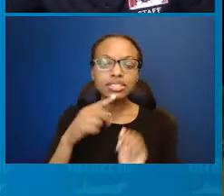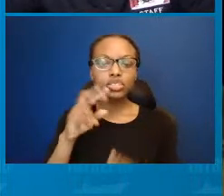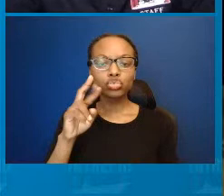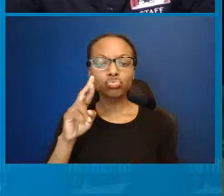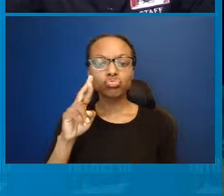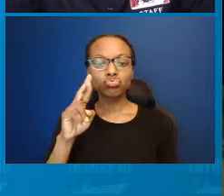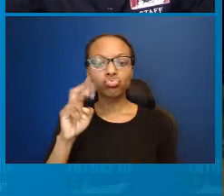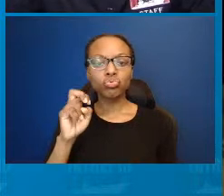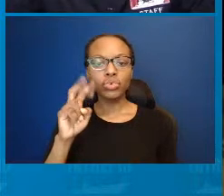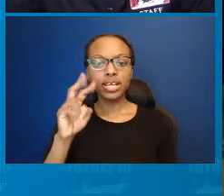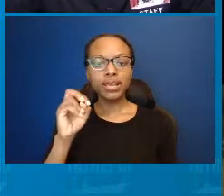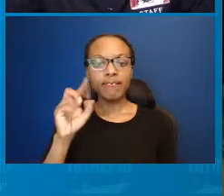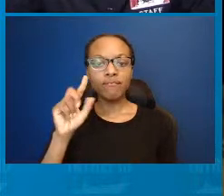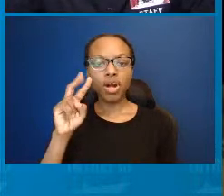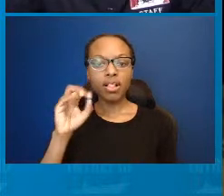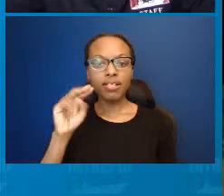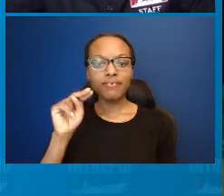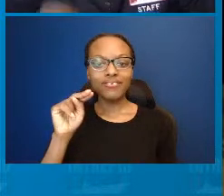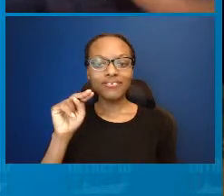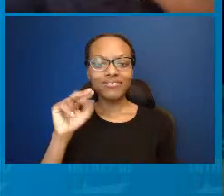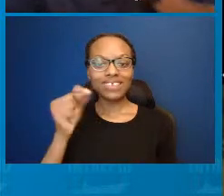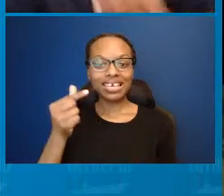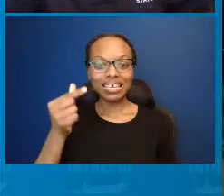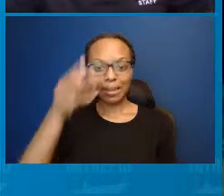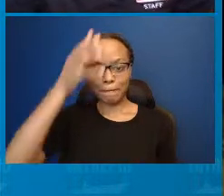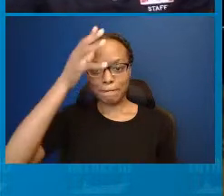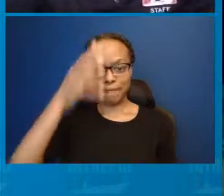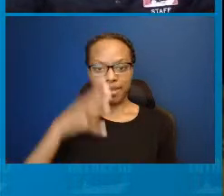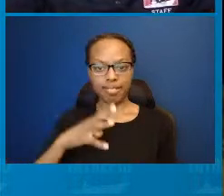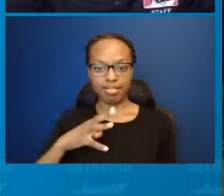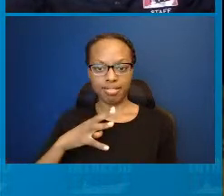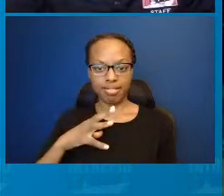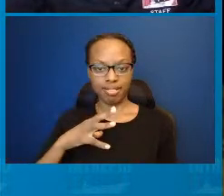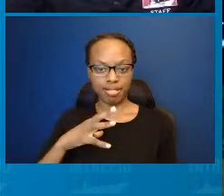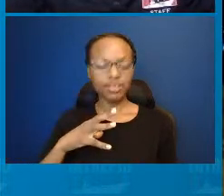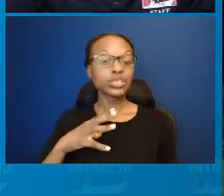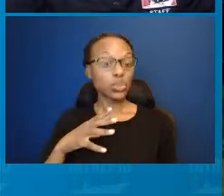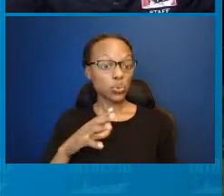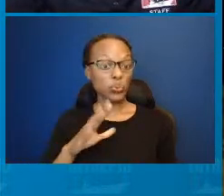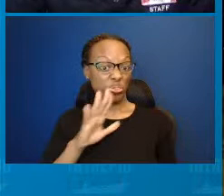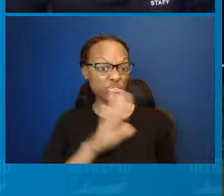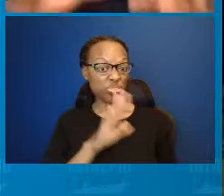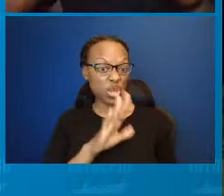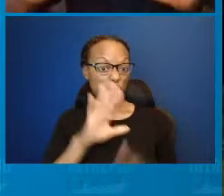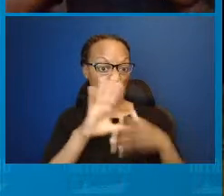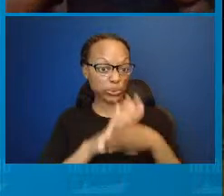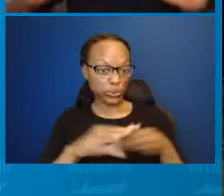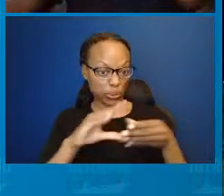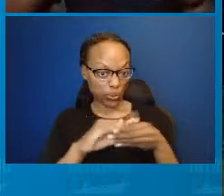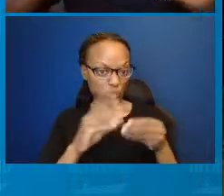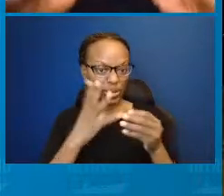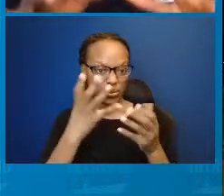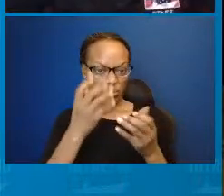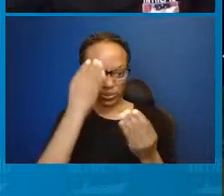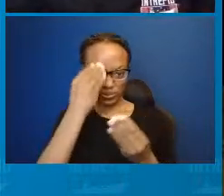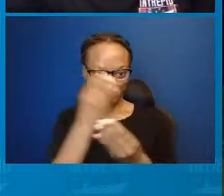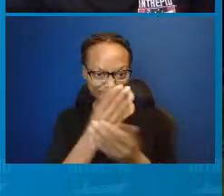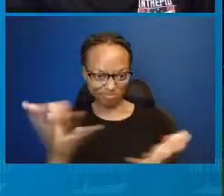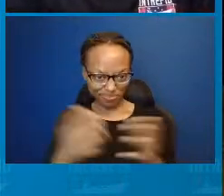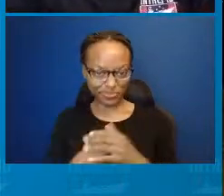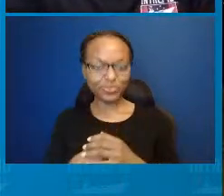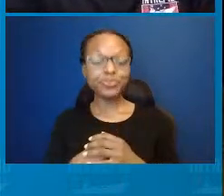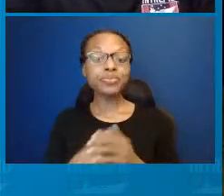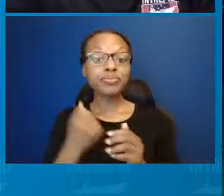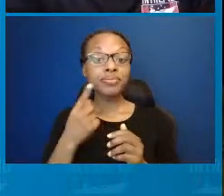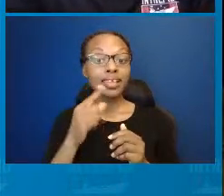actually fast forward time a bit, because I want to tell you guys a story of the Navajo Native Americans and how they used the same stars to